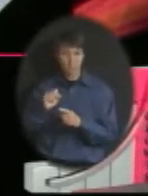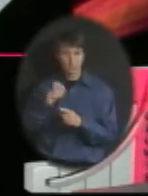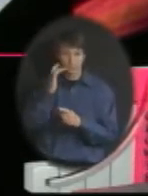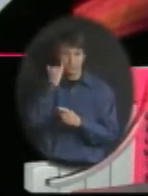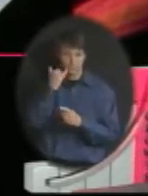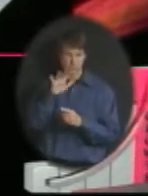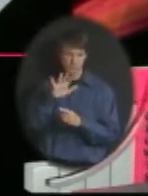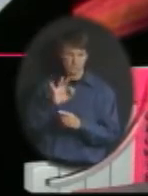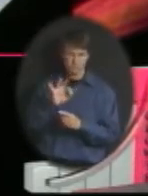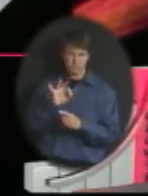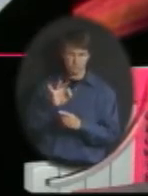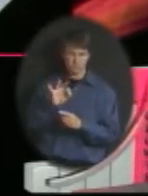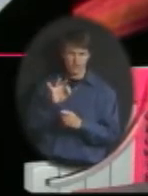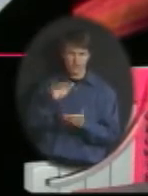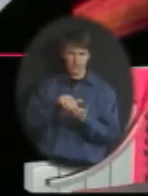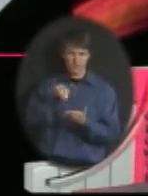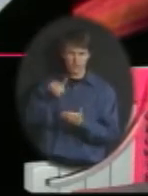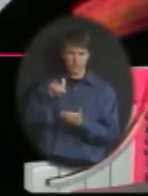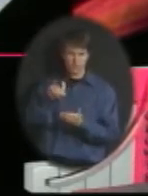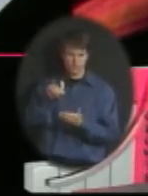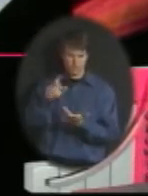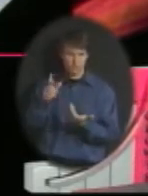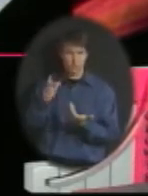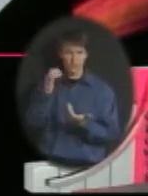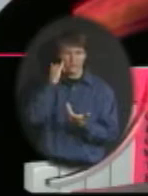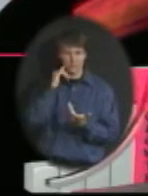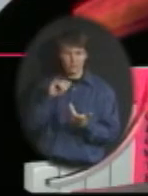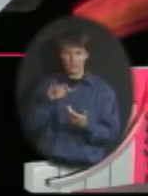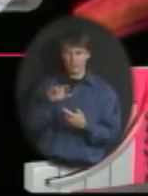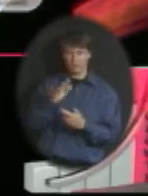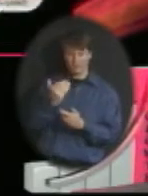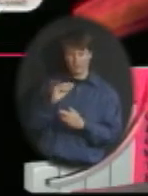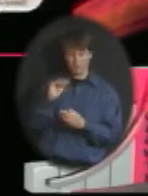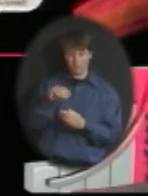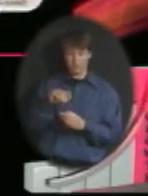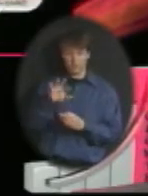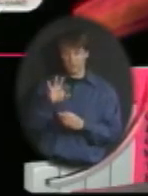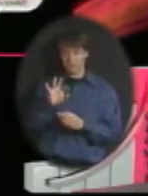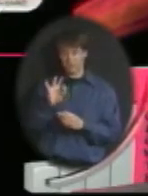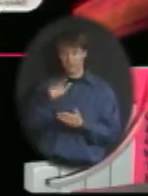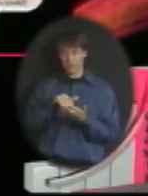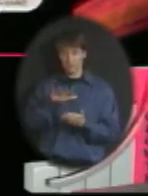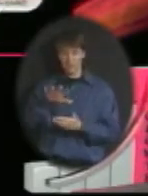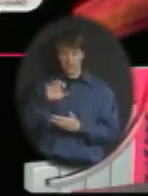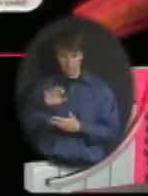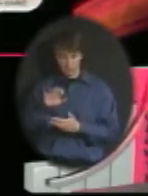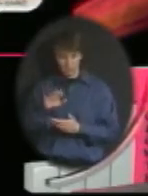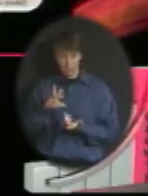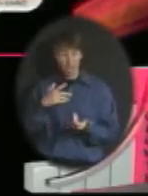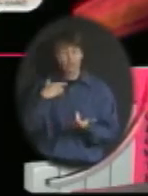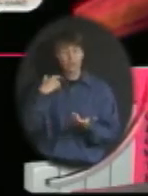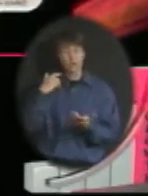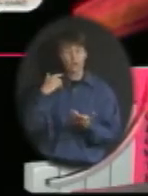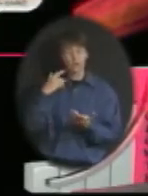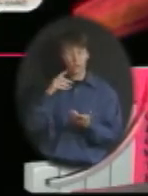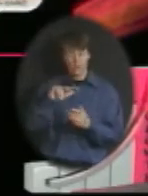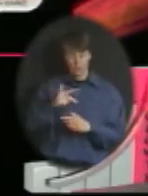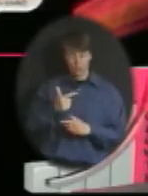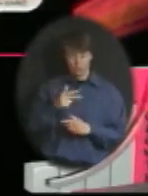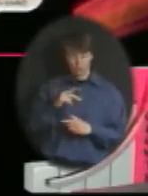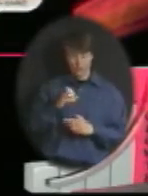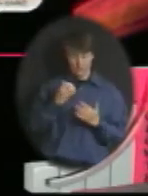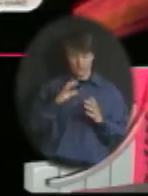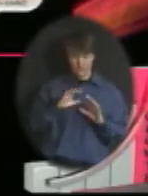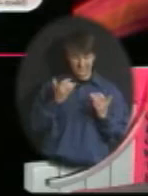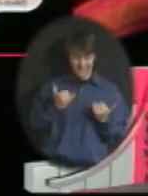model, about 9,100. If you take the 15% model, we'll be at 9,500. By the time that third grade class,